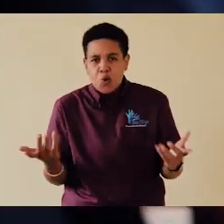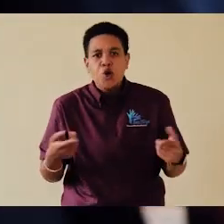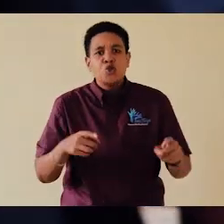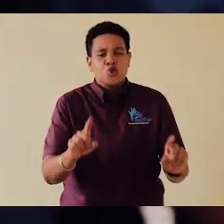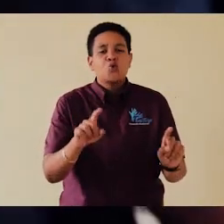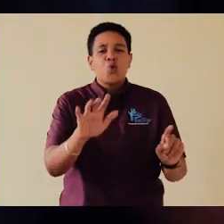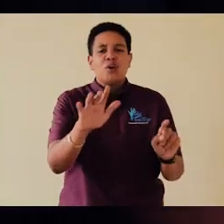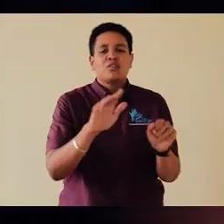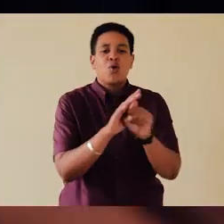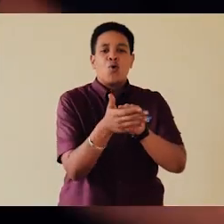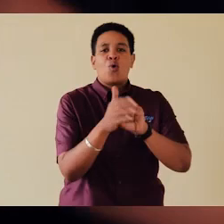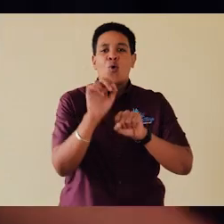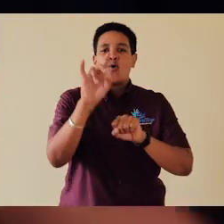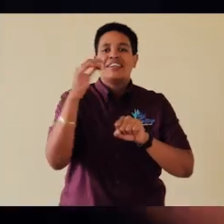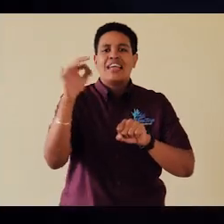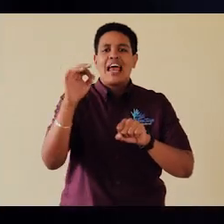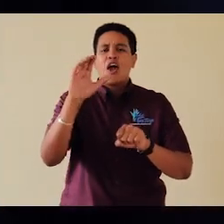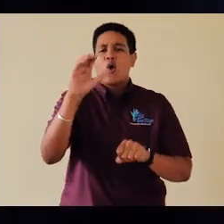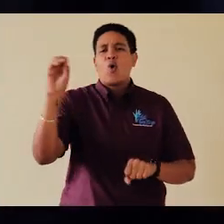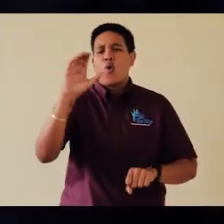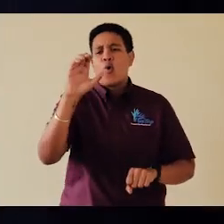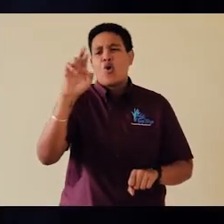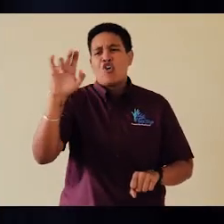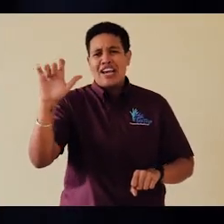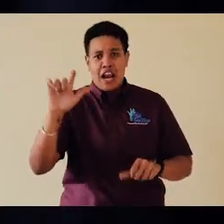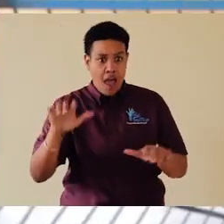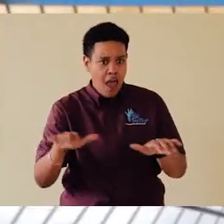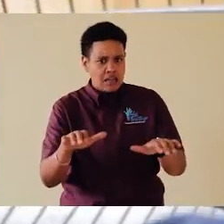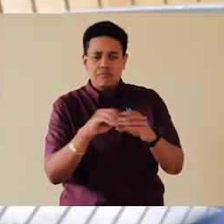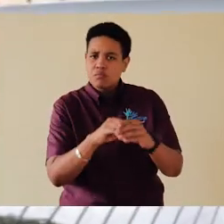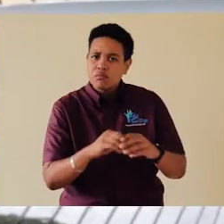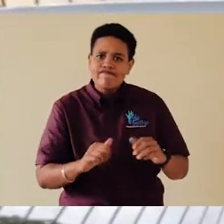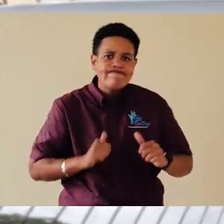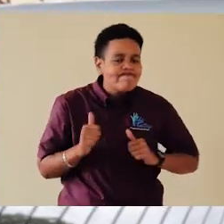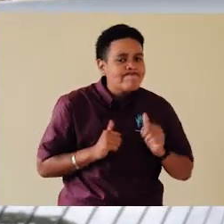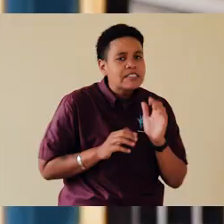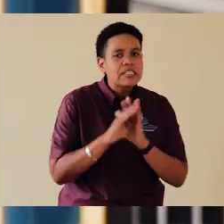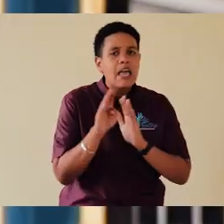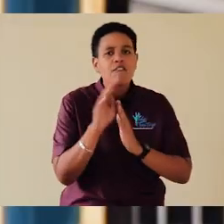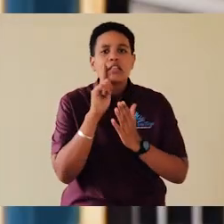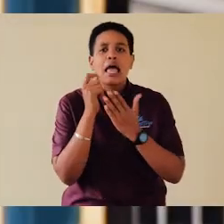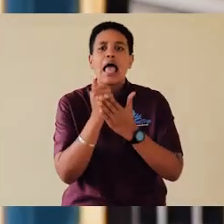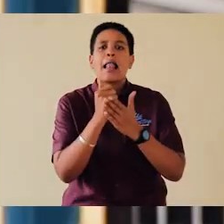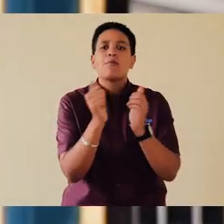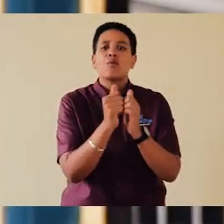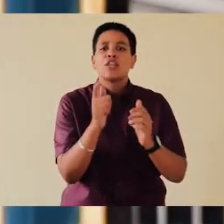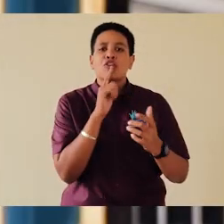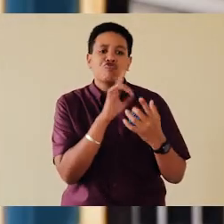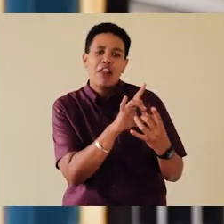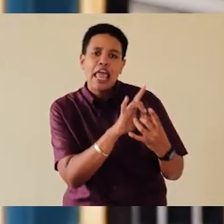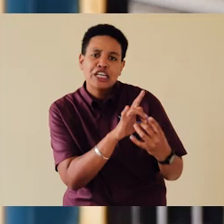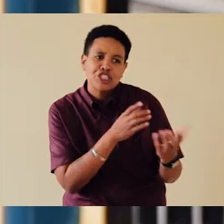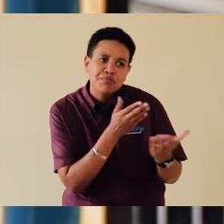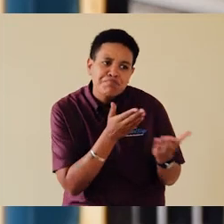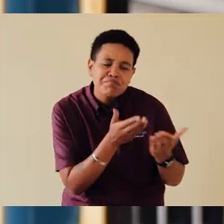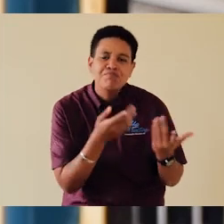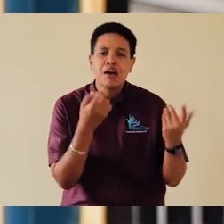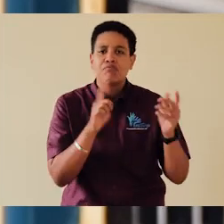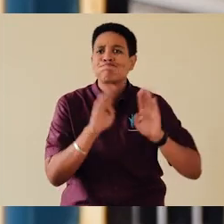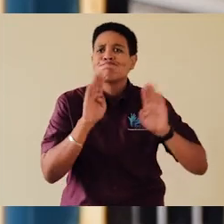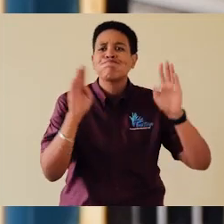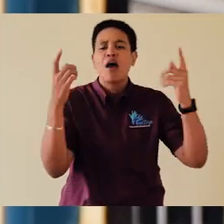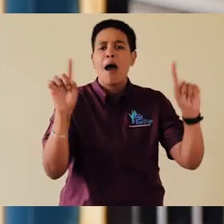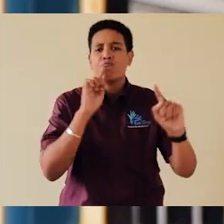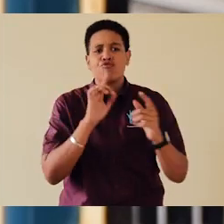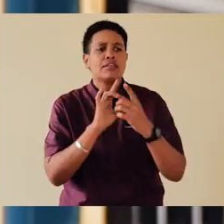COVID-19. Co-curricular activities form an important part of school development. It helps with relationship building, it helps